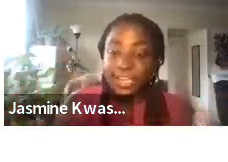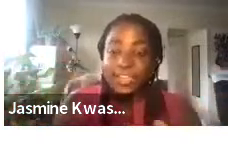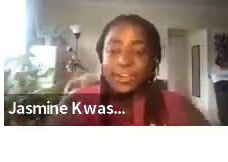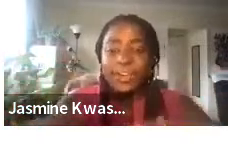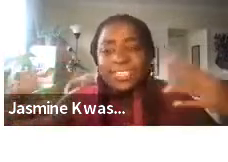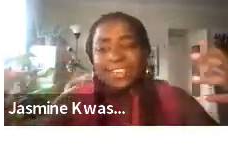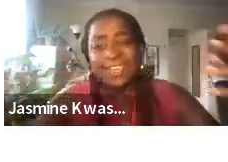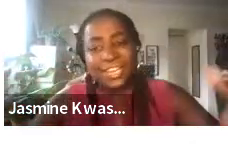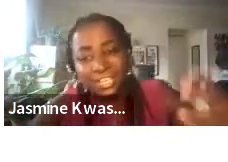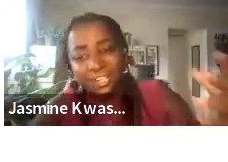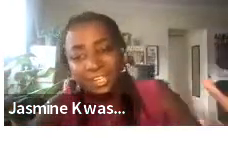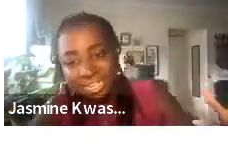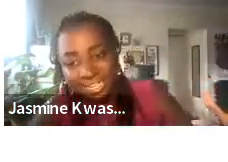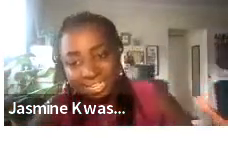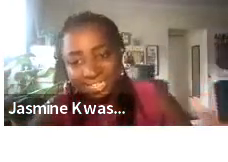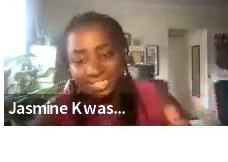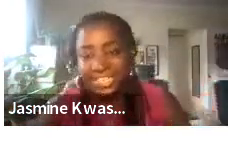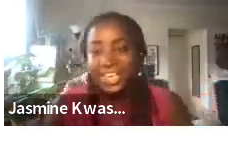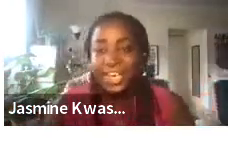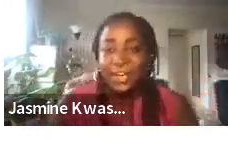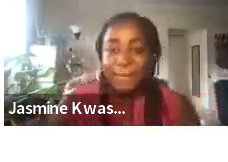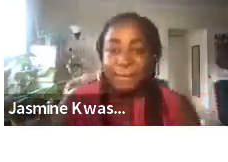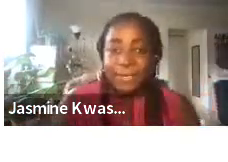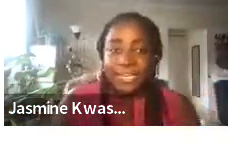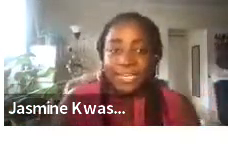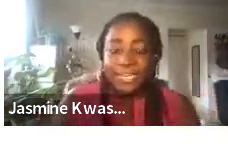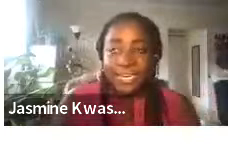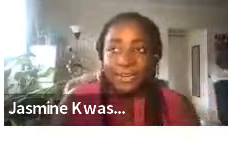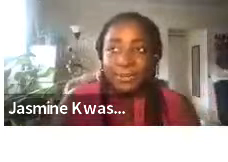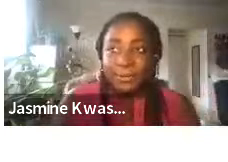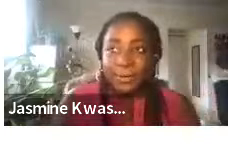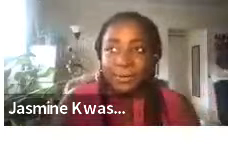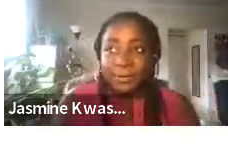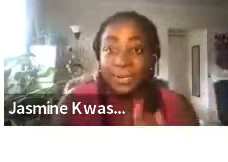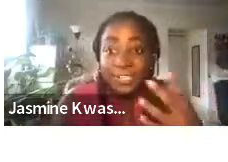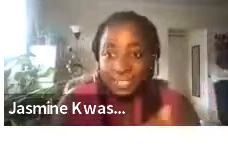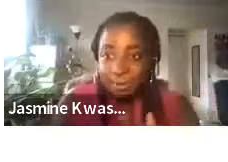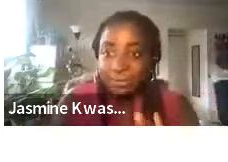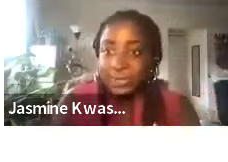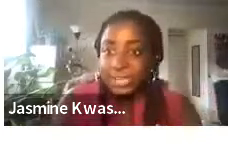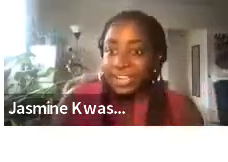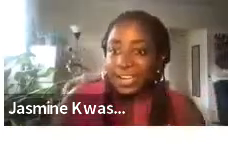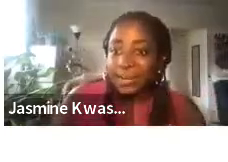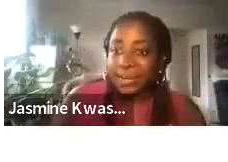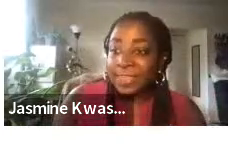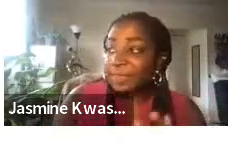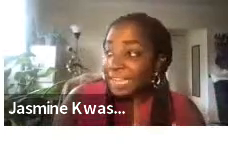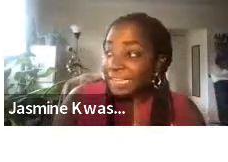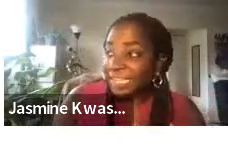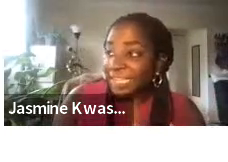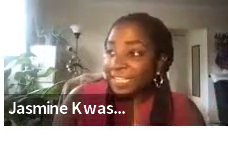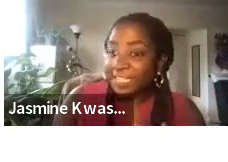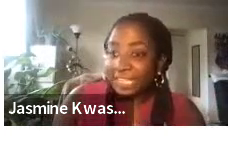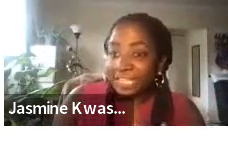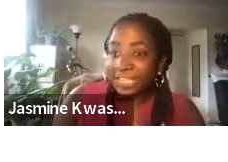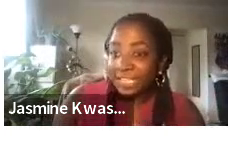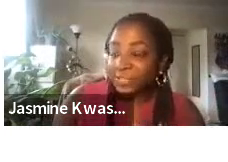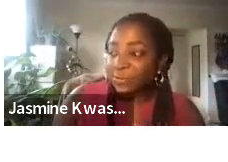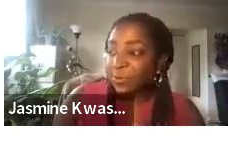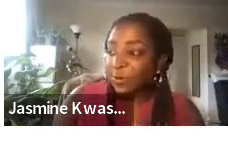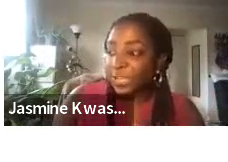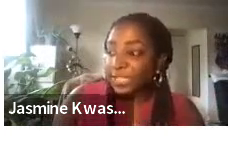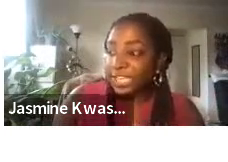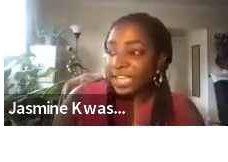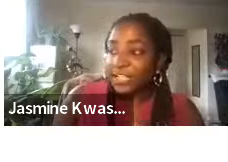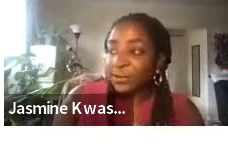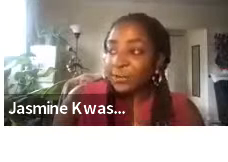really exciting. There are all these kind of engineering techniques, but we're very slow. And then finally, the skin